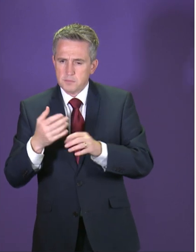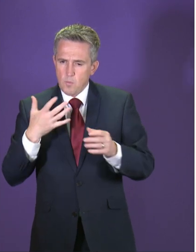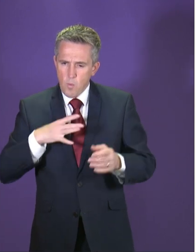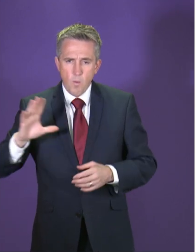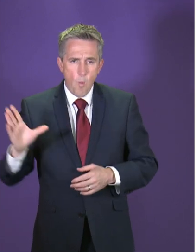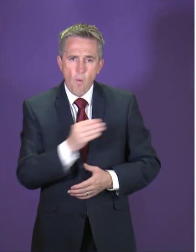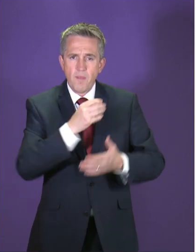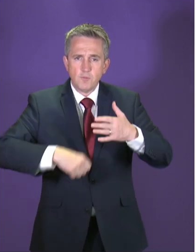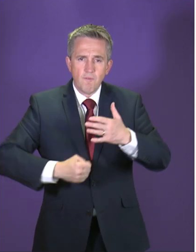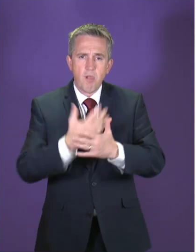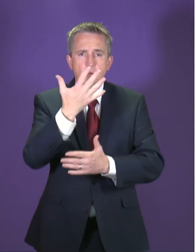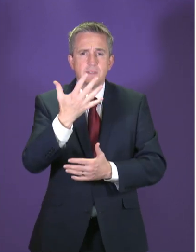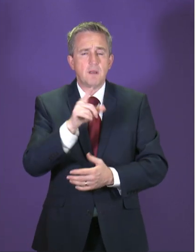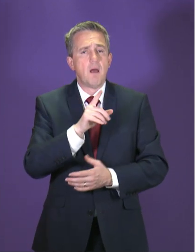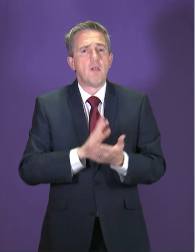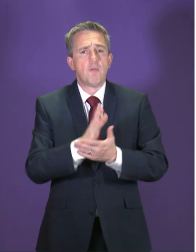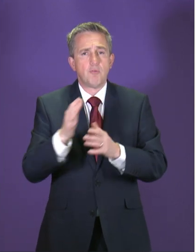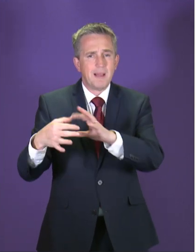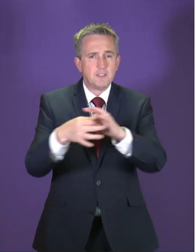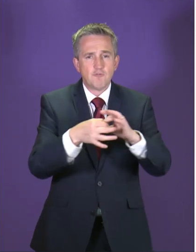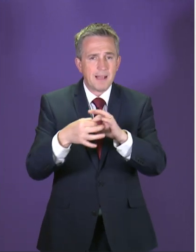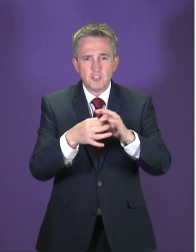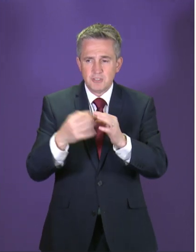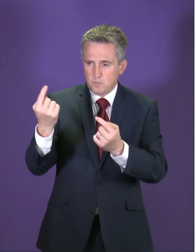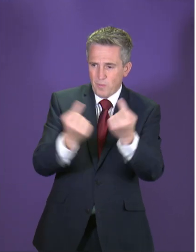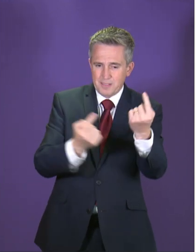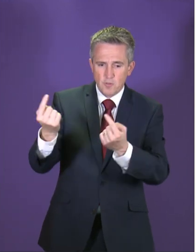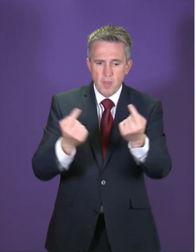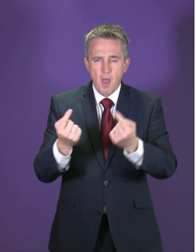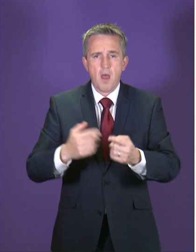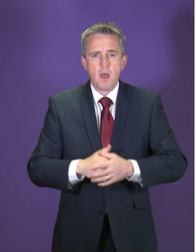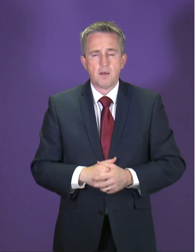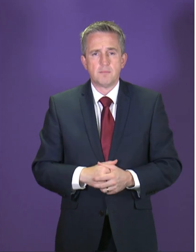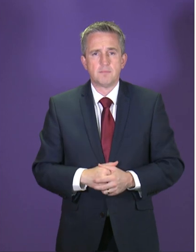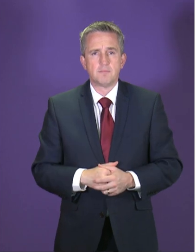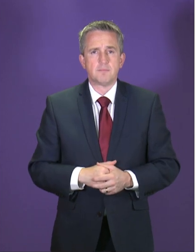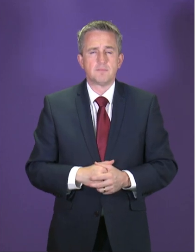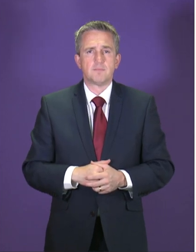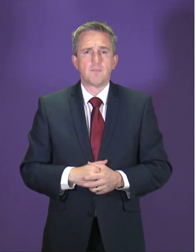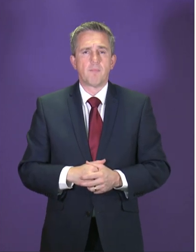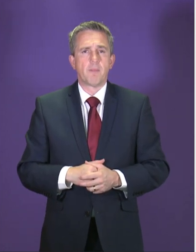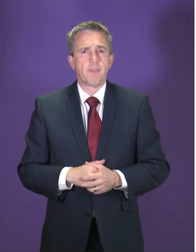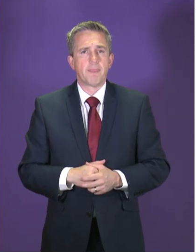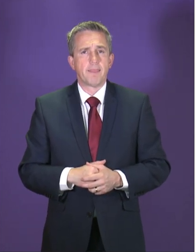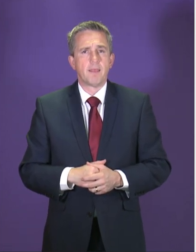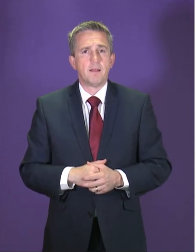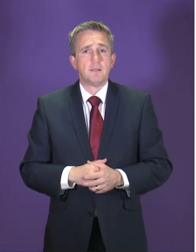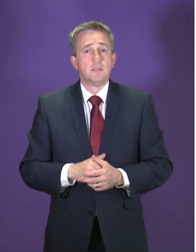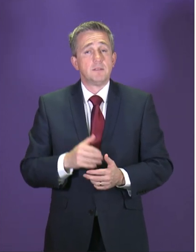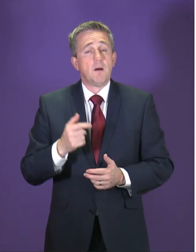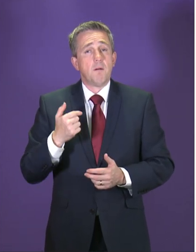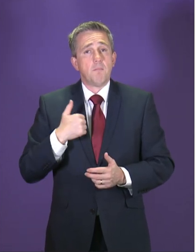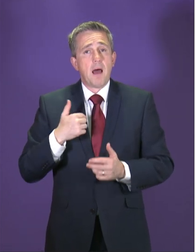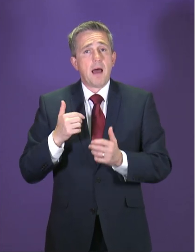flourishes because people are interacting face to face with each other. Now, these are all questions I've put to